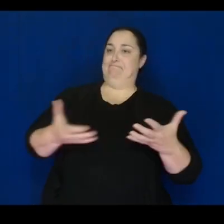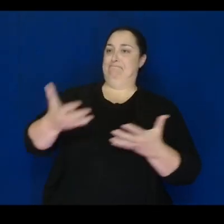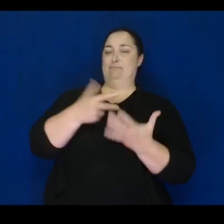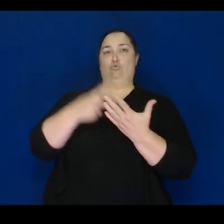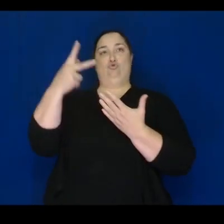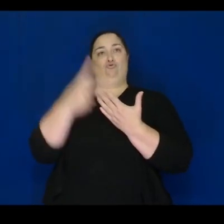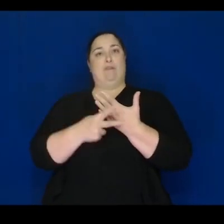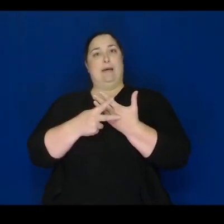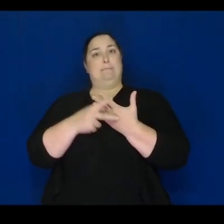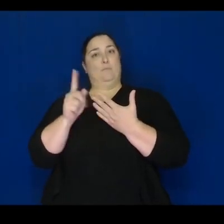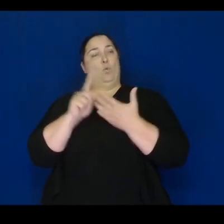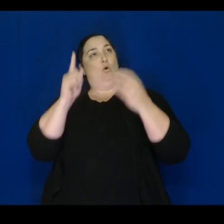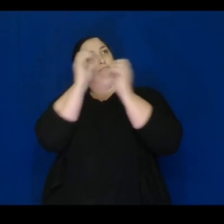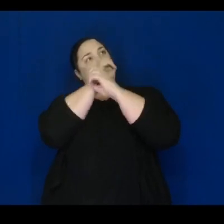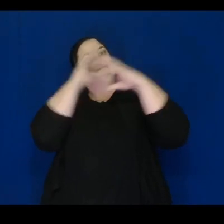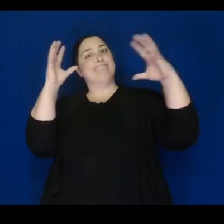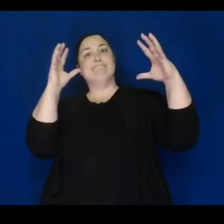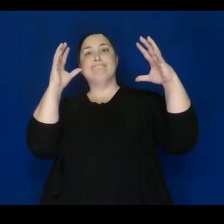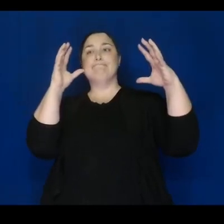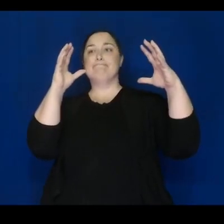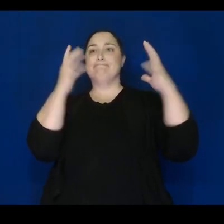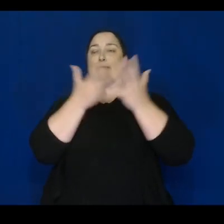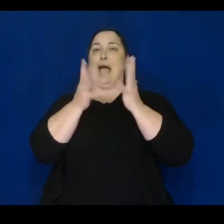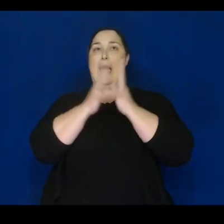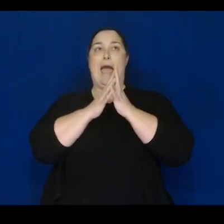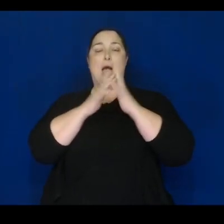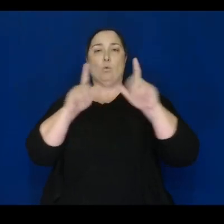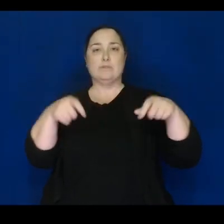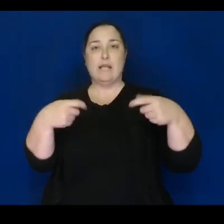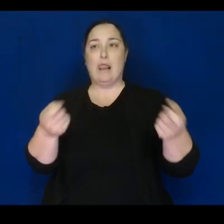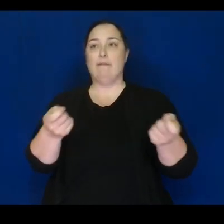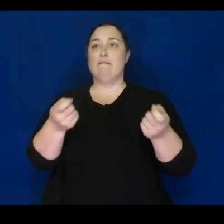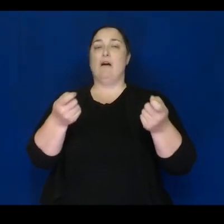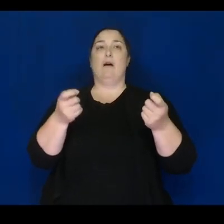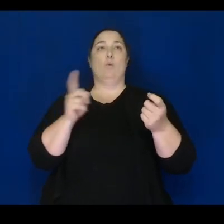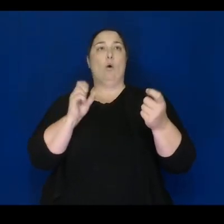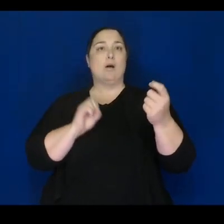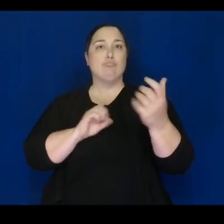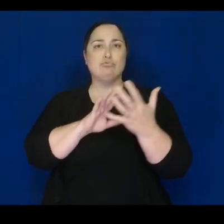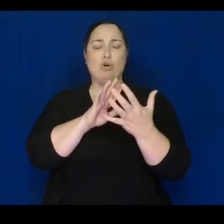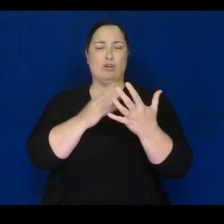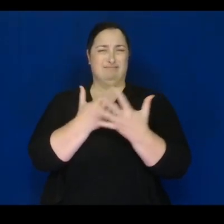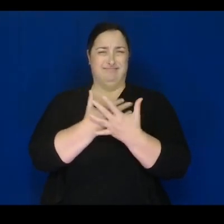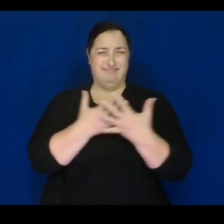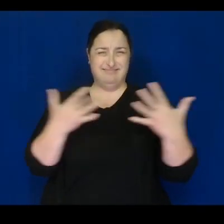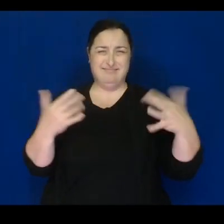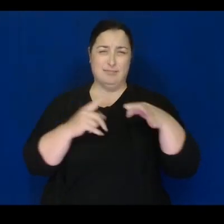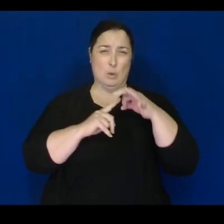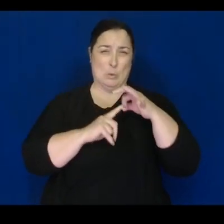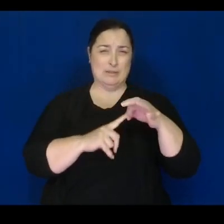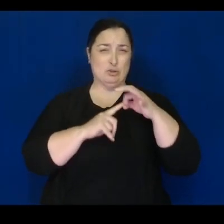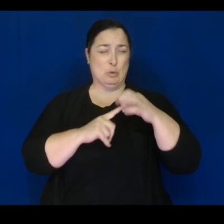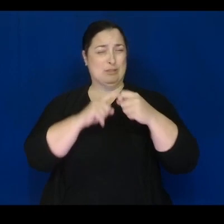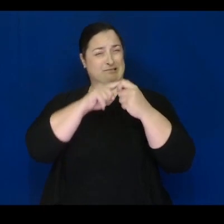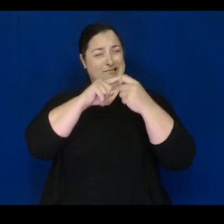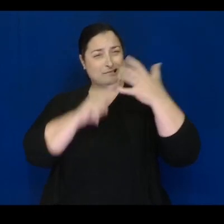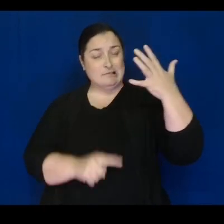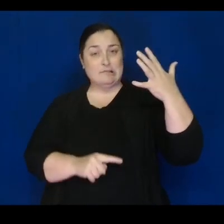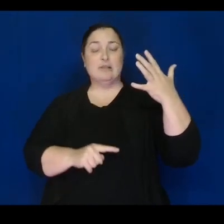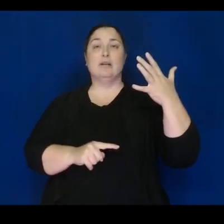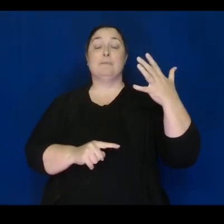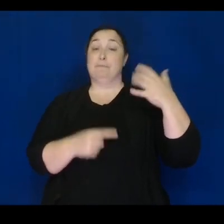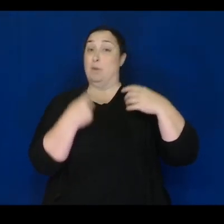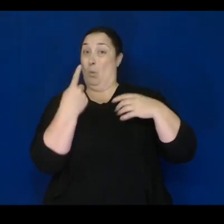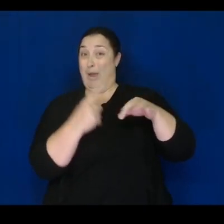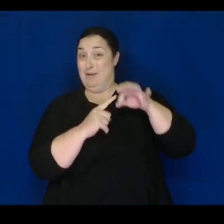and how we would deliver it, how we would approach it, all of these questions that we had, one of the questions we did